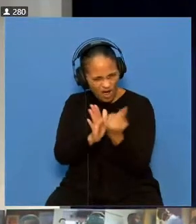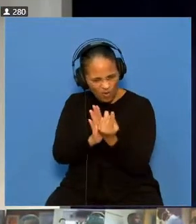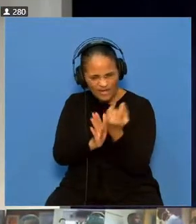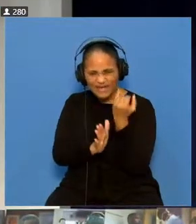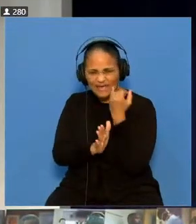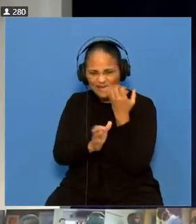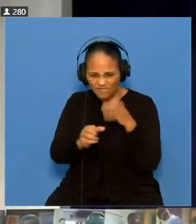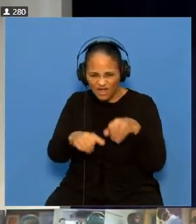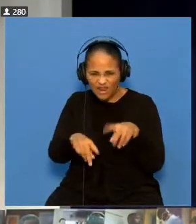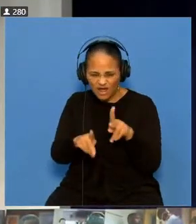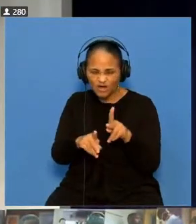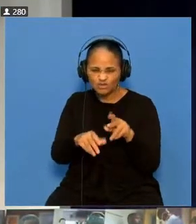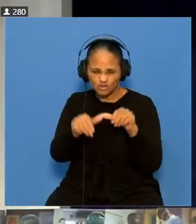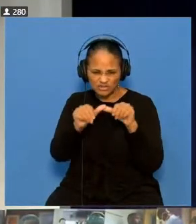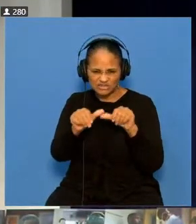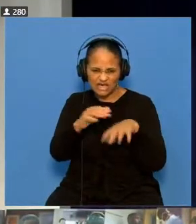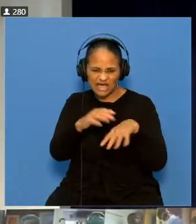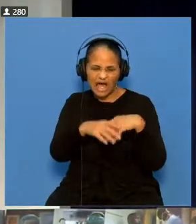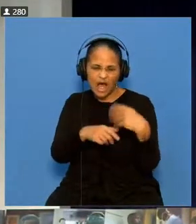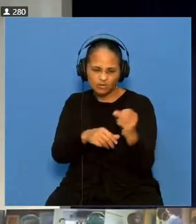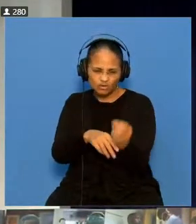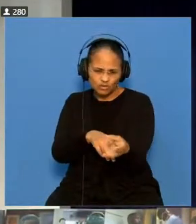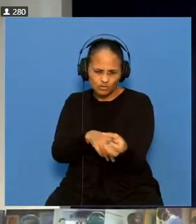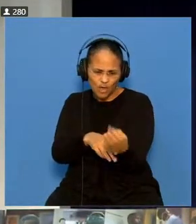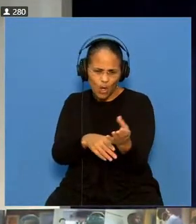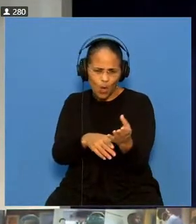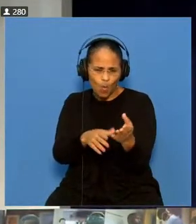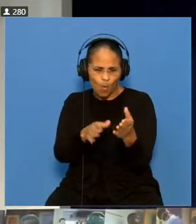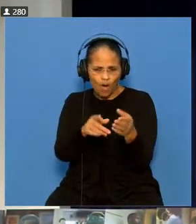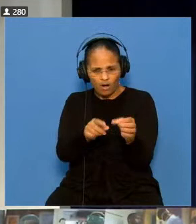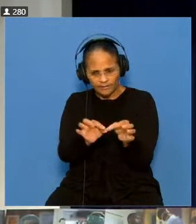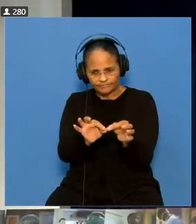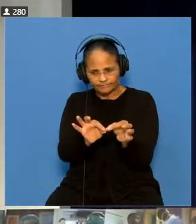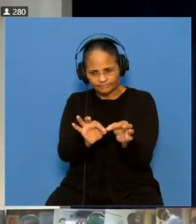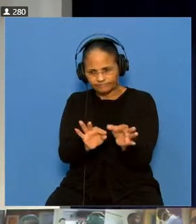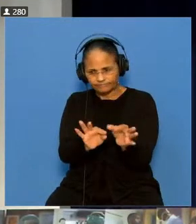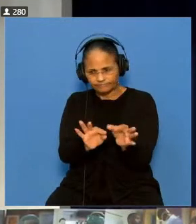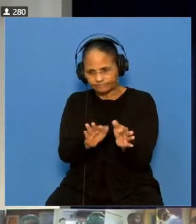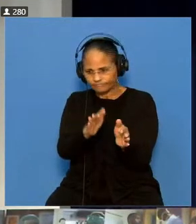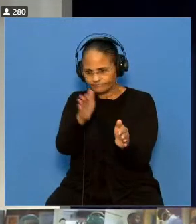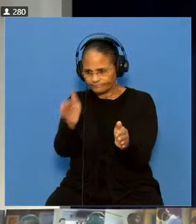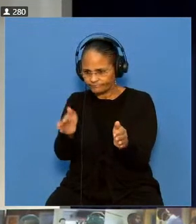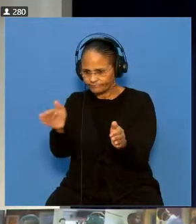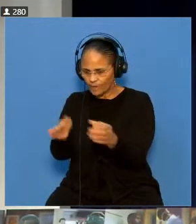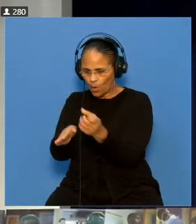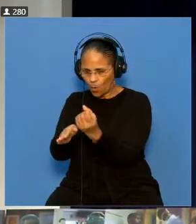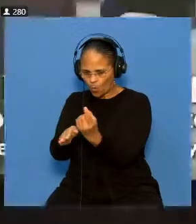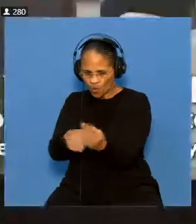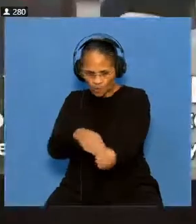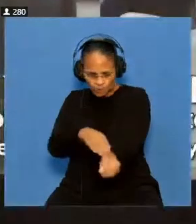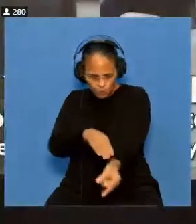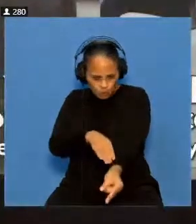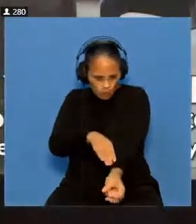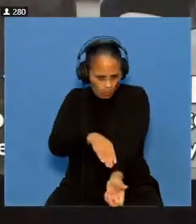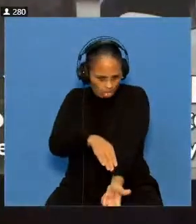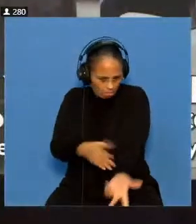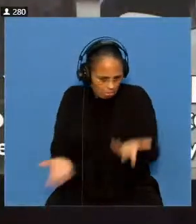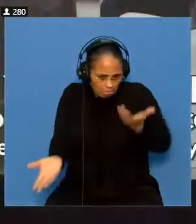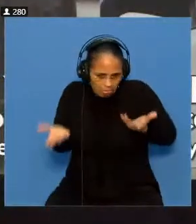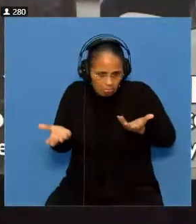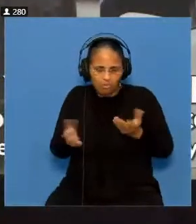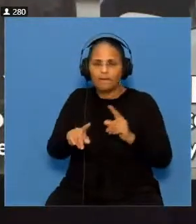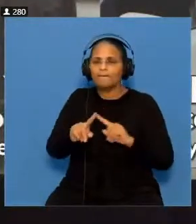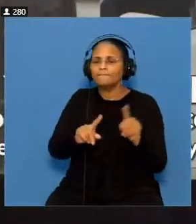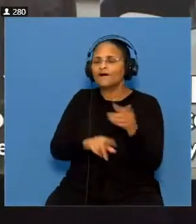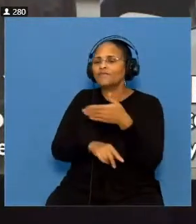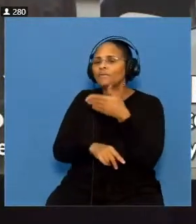if you're allowed to stay out until midnight, why not extend it to 1 a.m. or 2 p.m. or Versa. The best example I